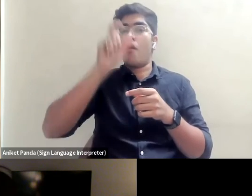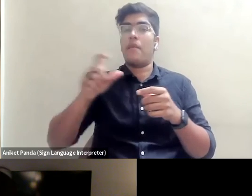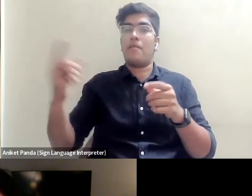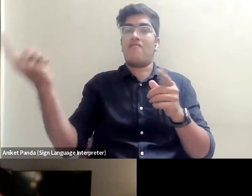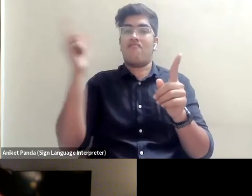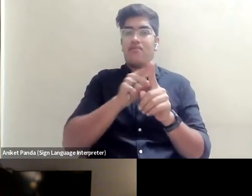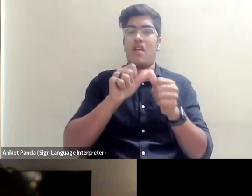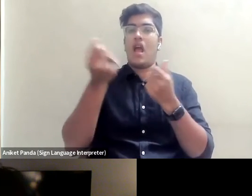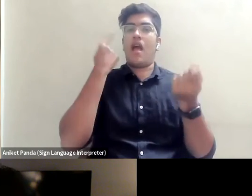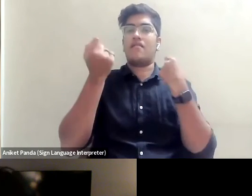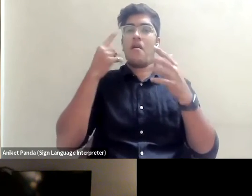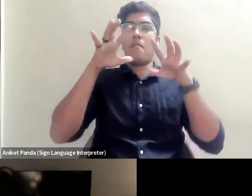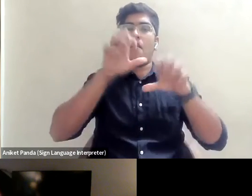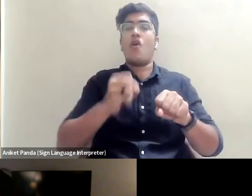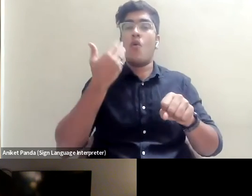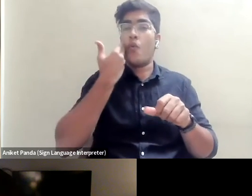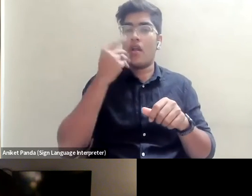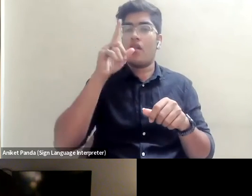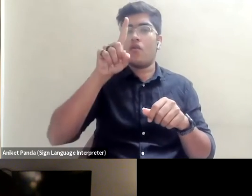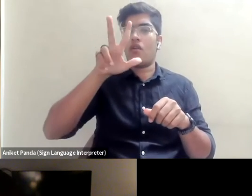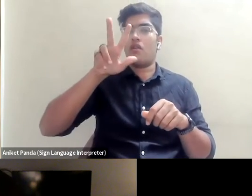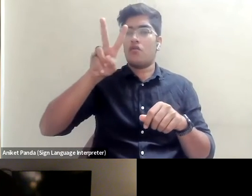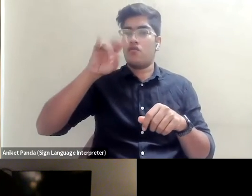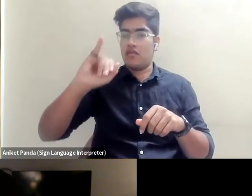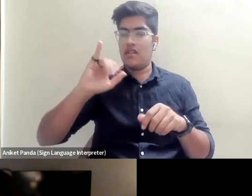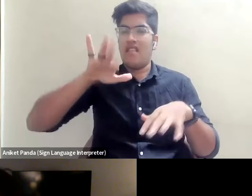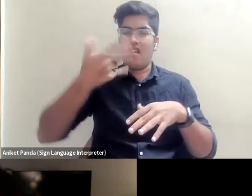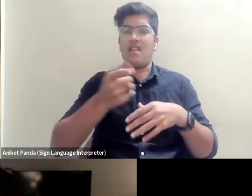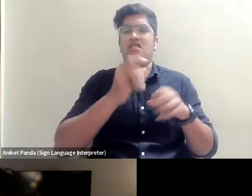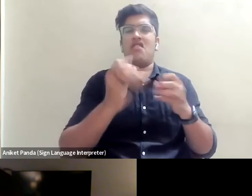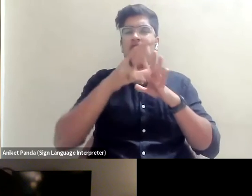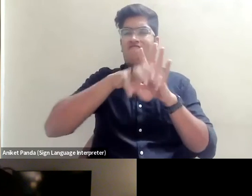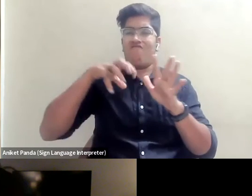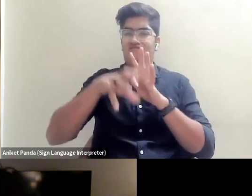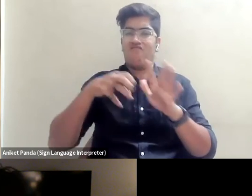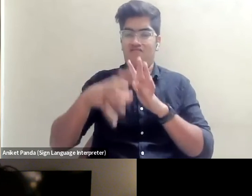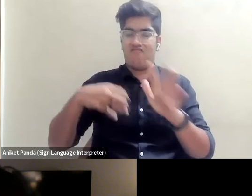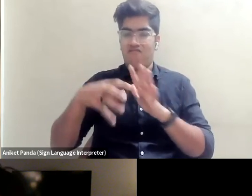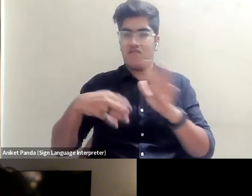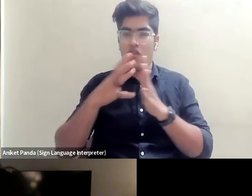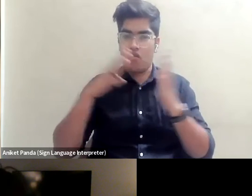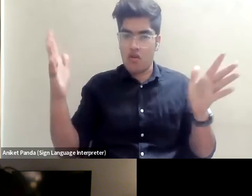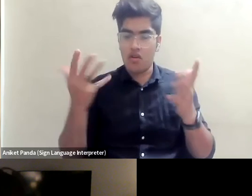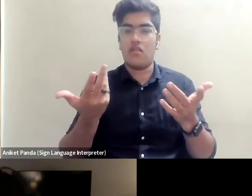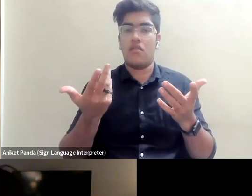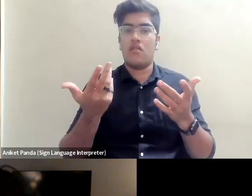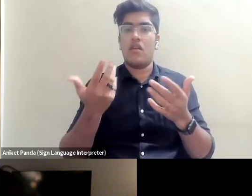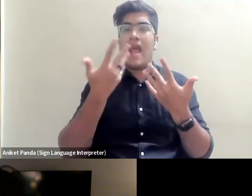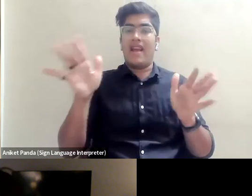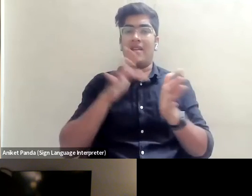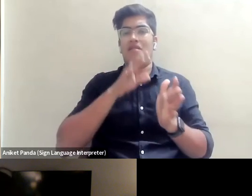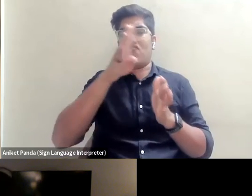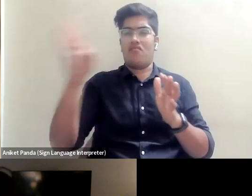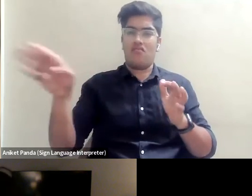began their extractivist policies, which are present usually in mostly everywhere they go.